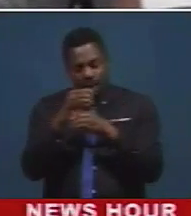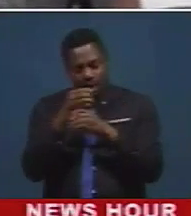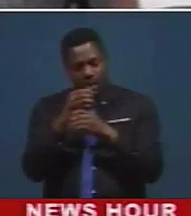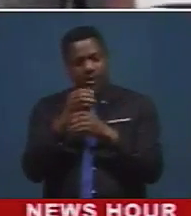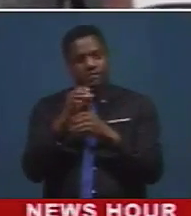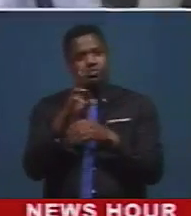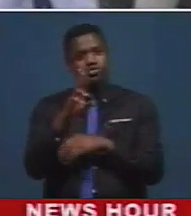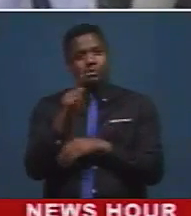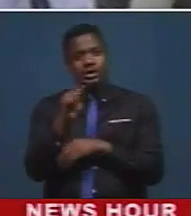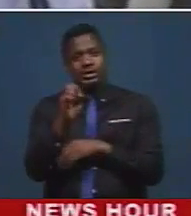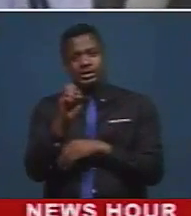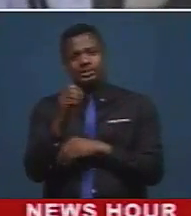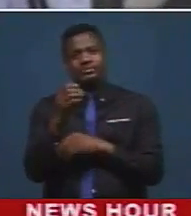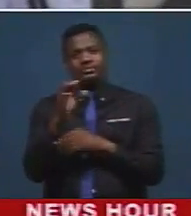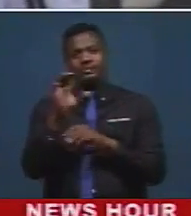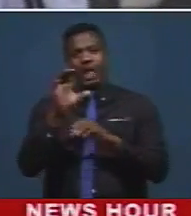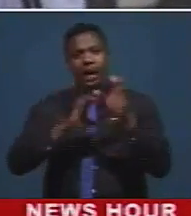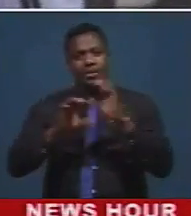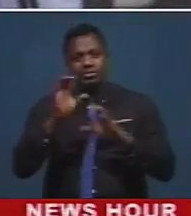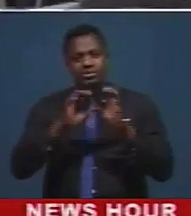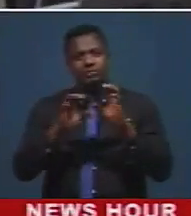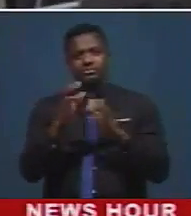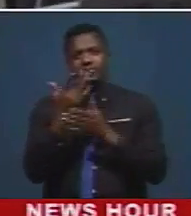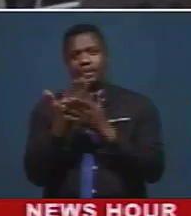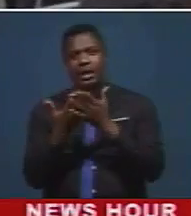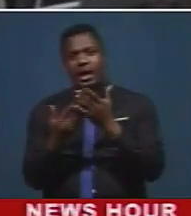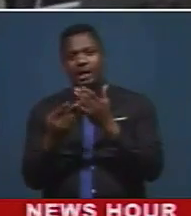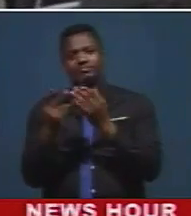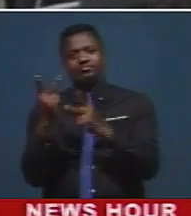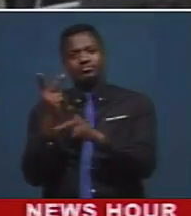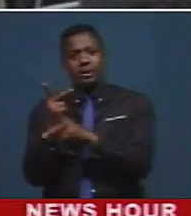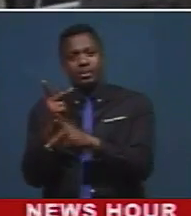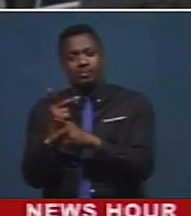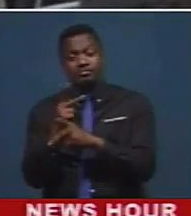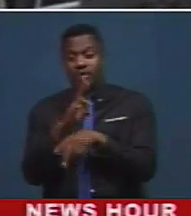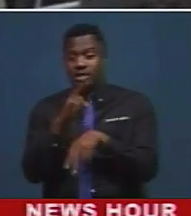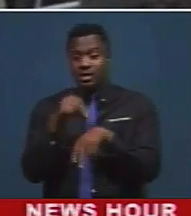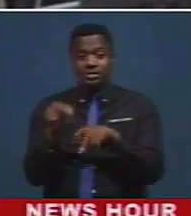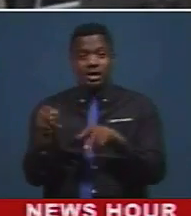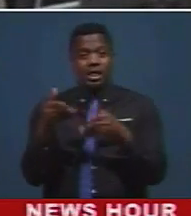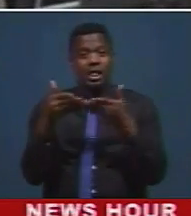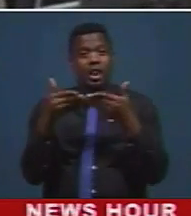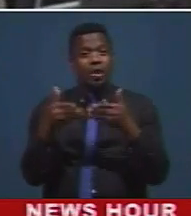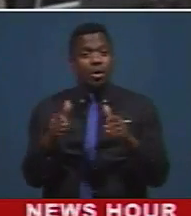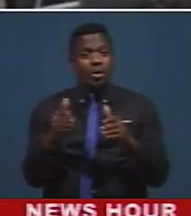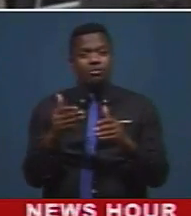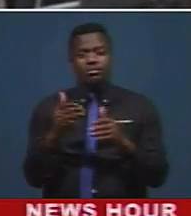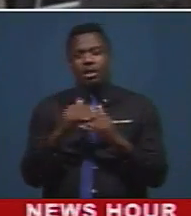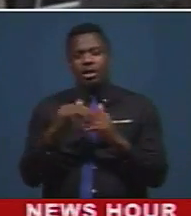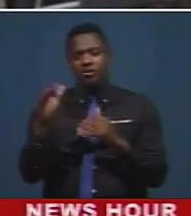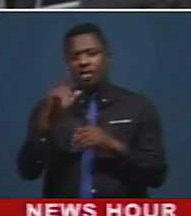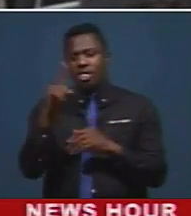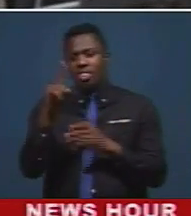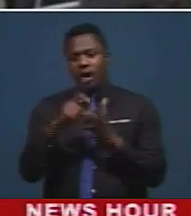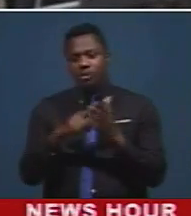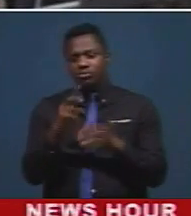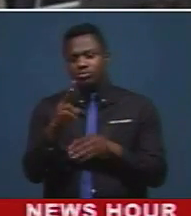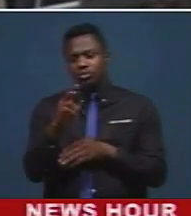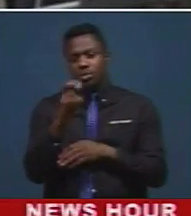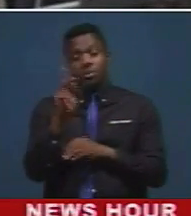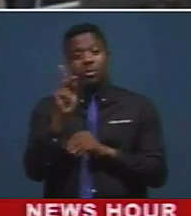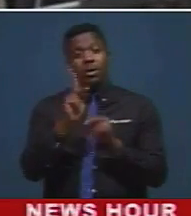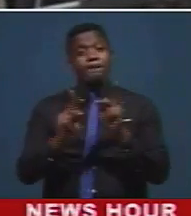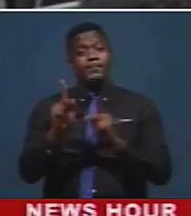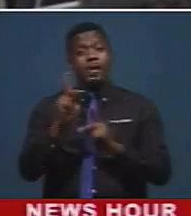a hematology chemistry unit and a blood bank. The nation is losing over 1,200